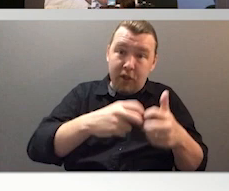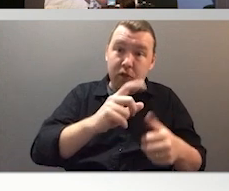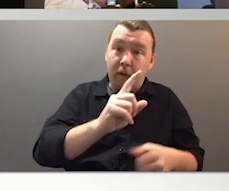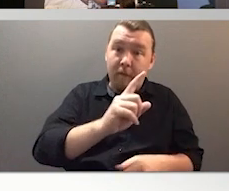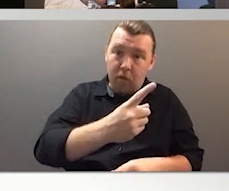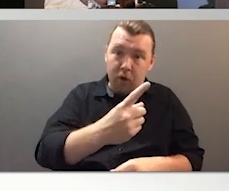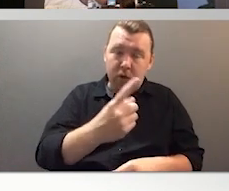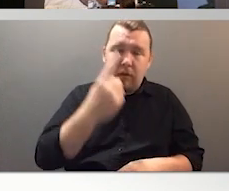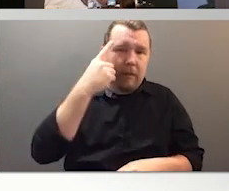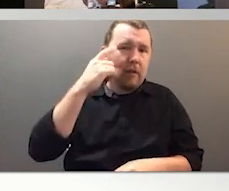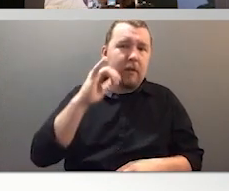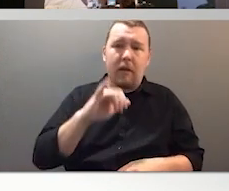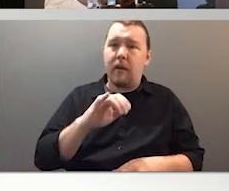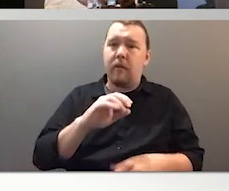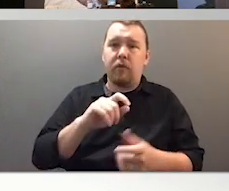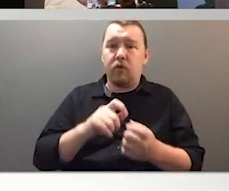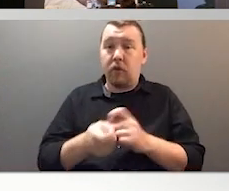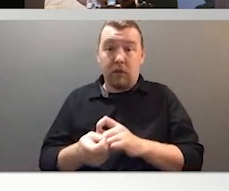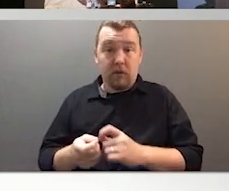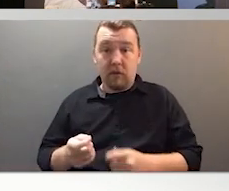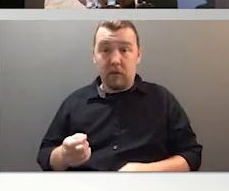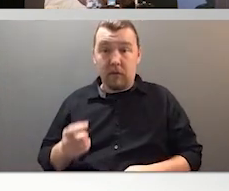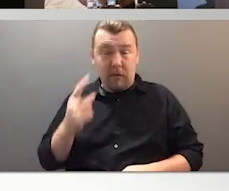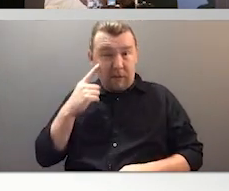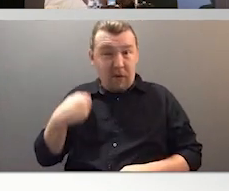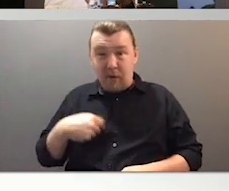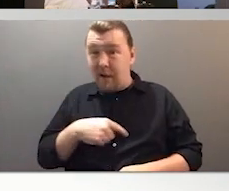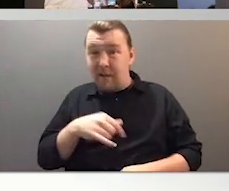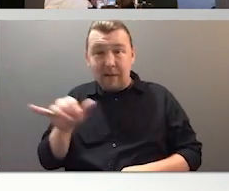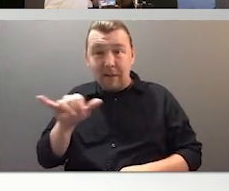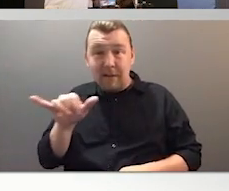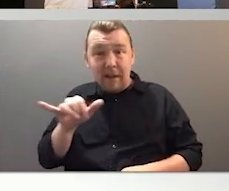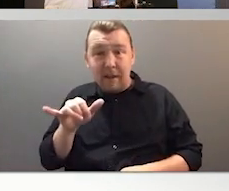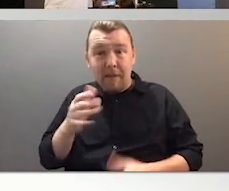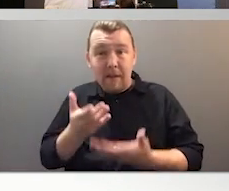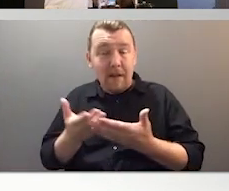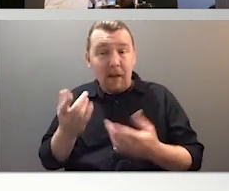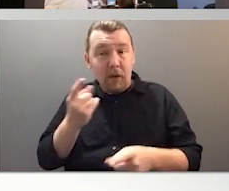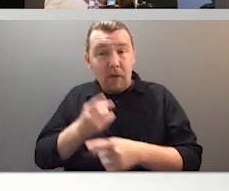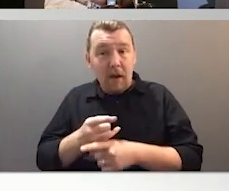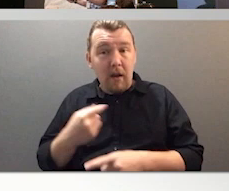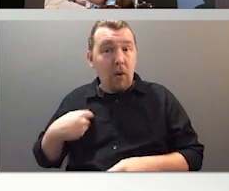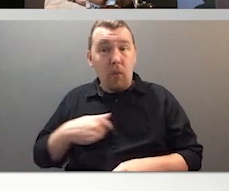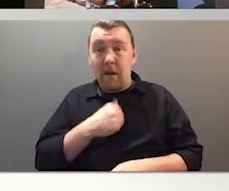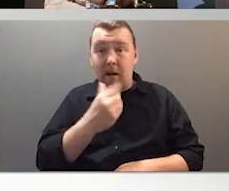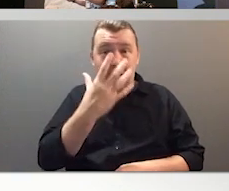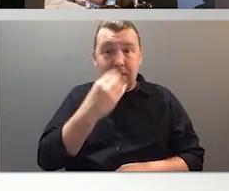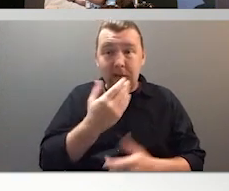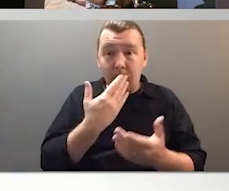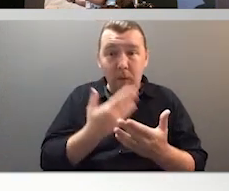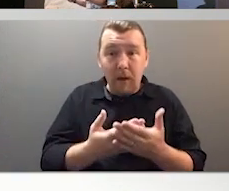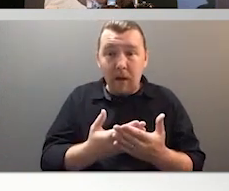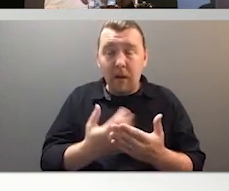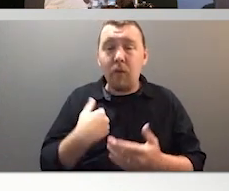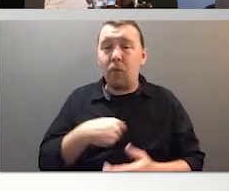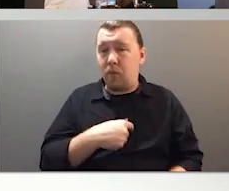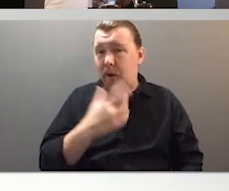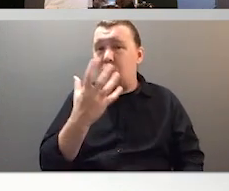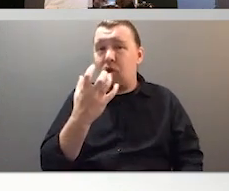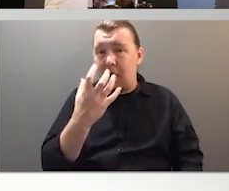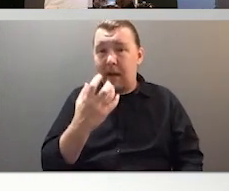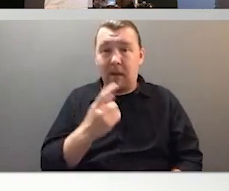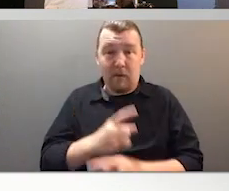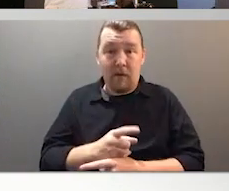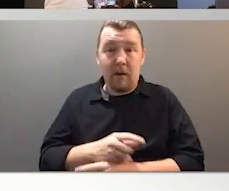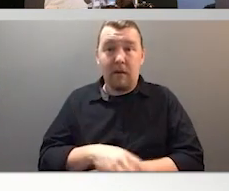our behaviors change, right? We're no different. So we don't get a good night's sleep, we're cranky. They don't